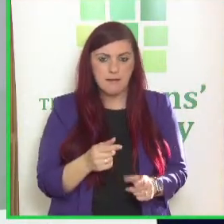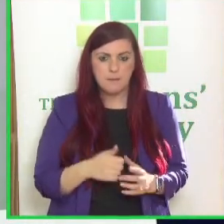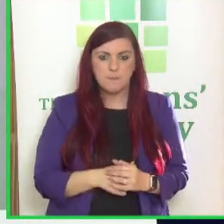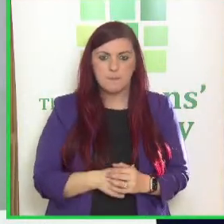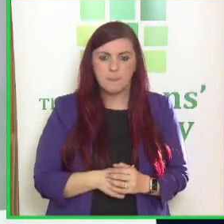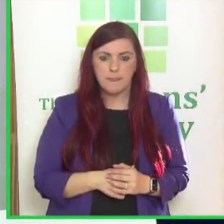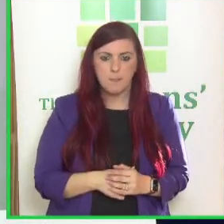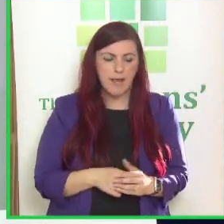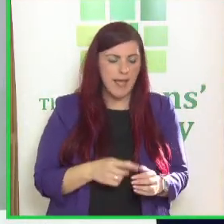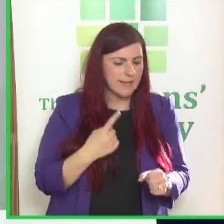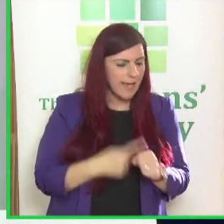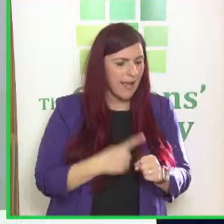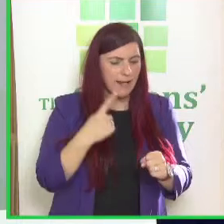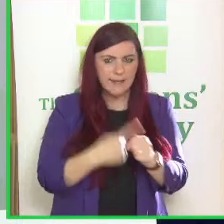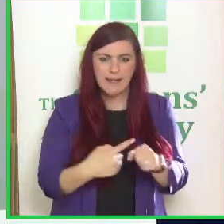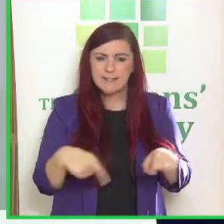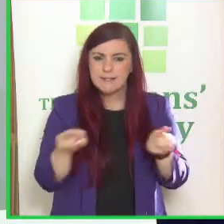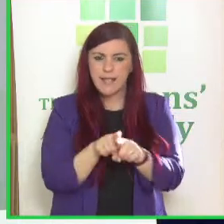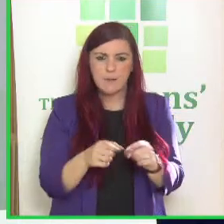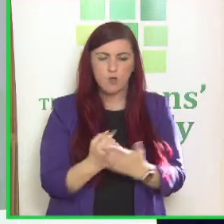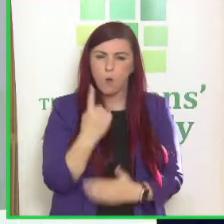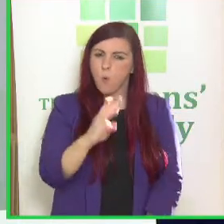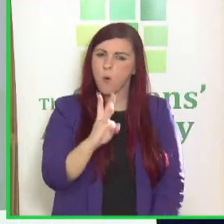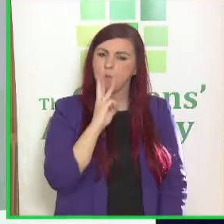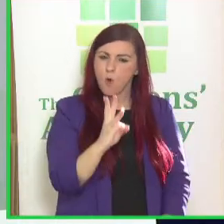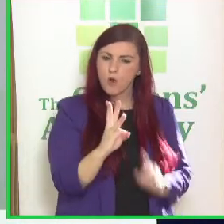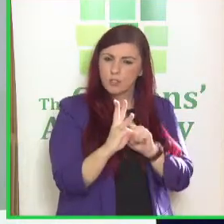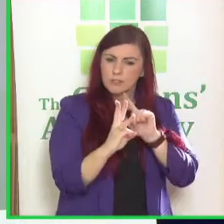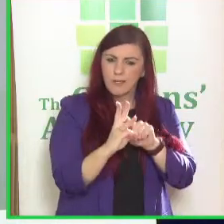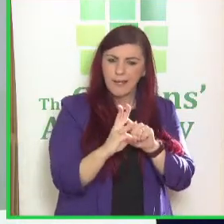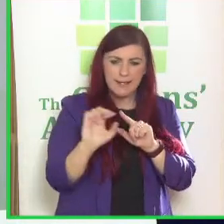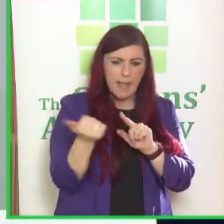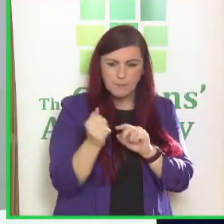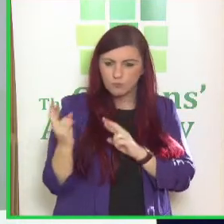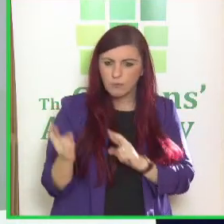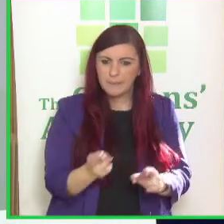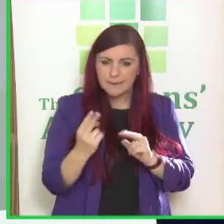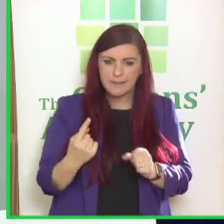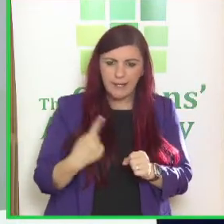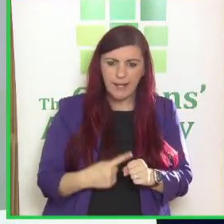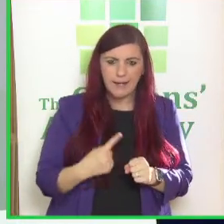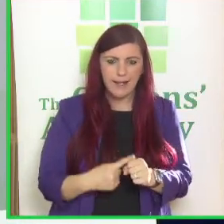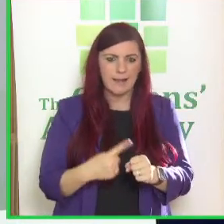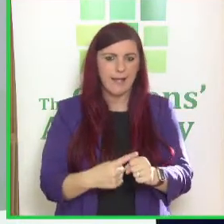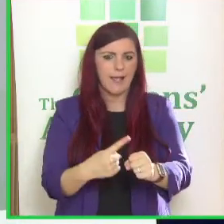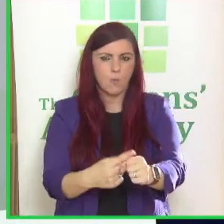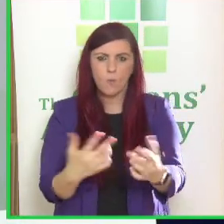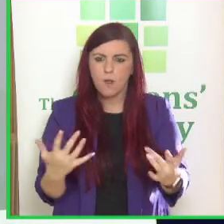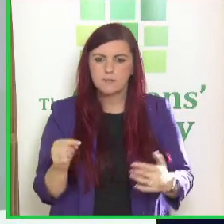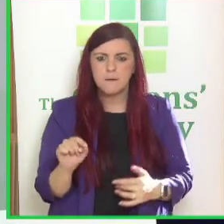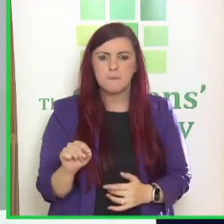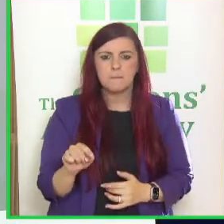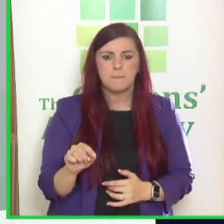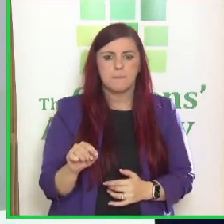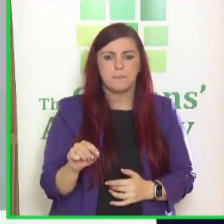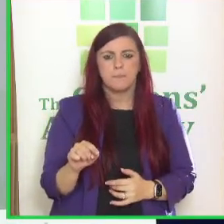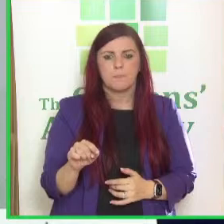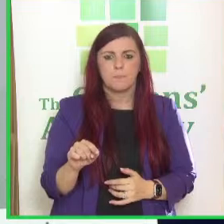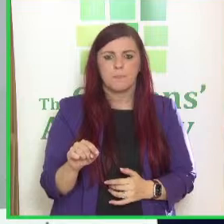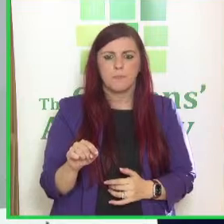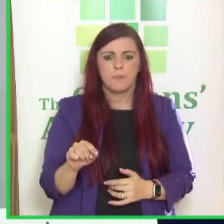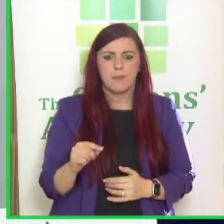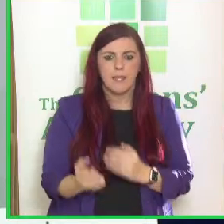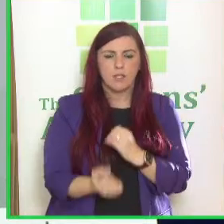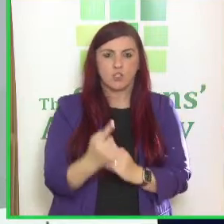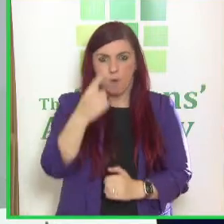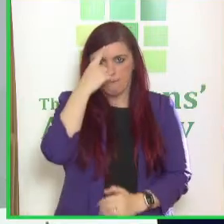repeated stories. If there's one word or theme for me, and I think for many of the Assembly members that came through the process, was the whole issue